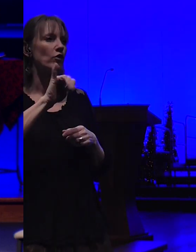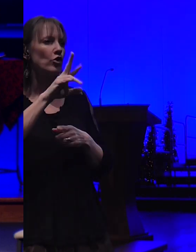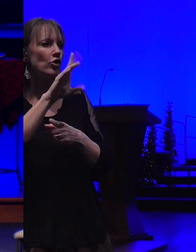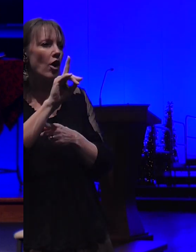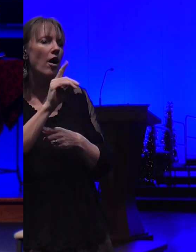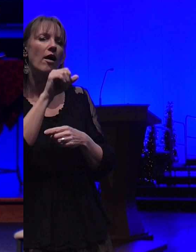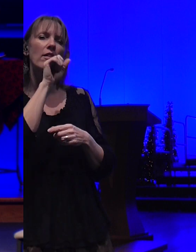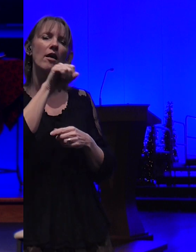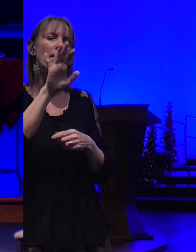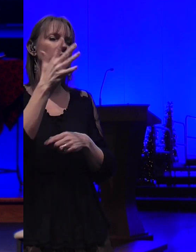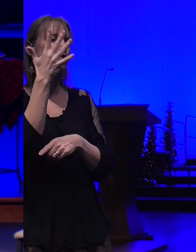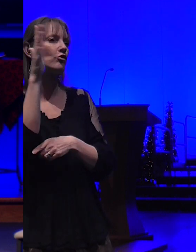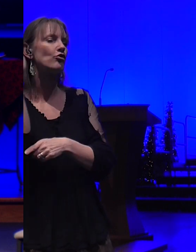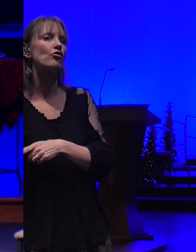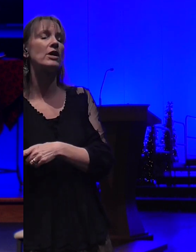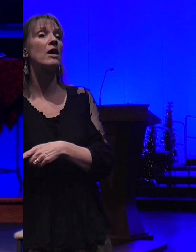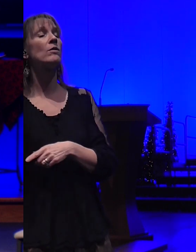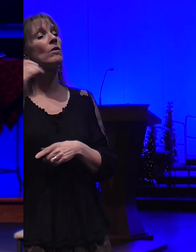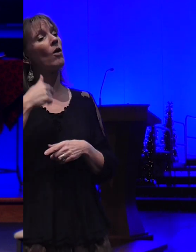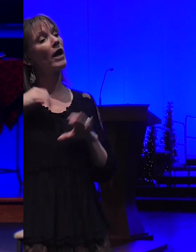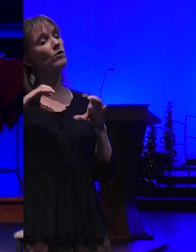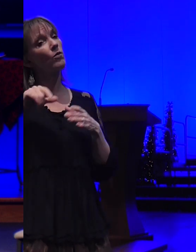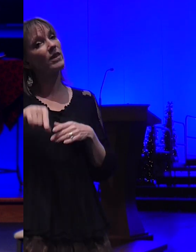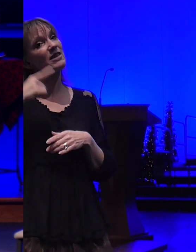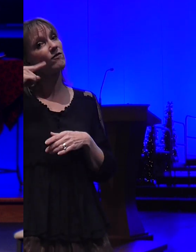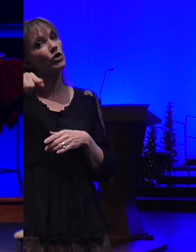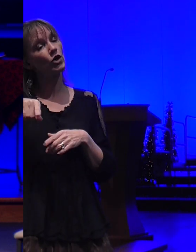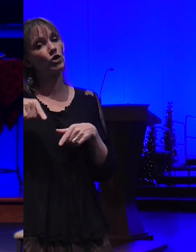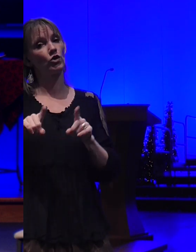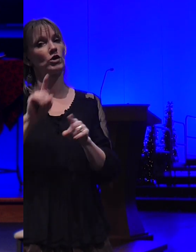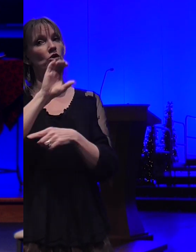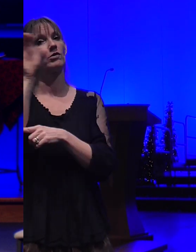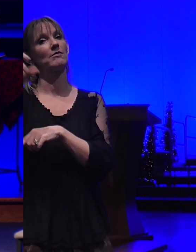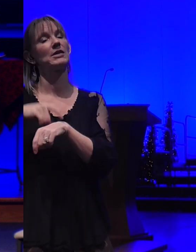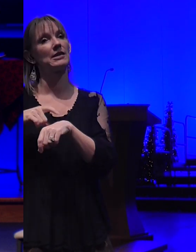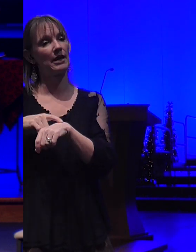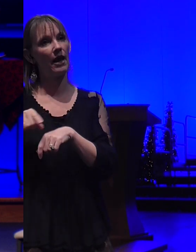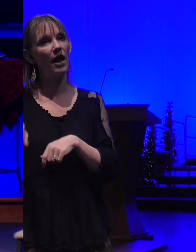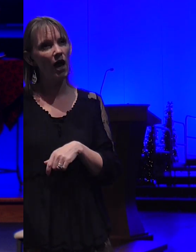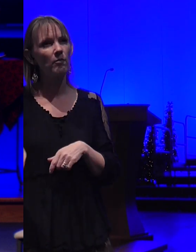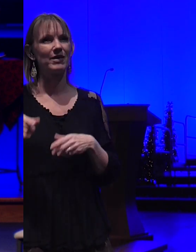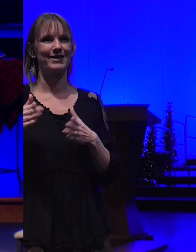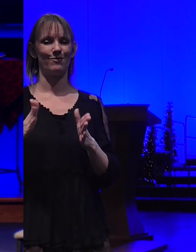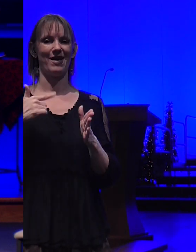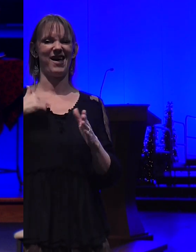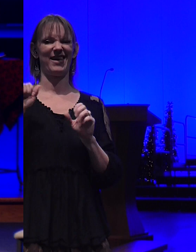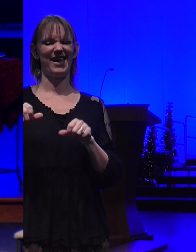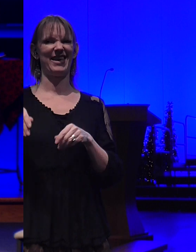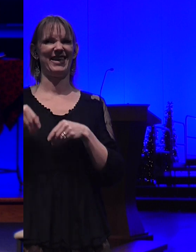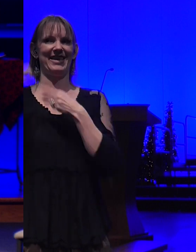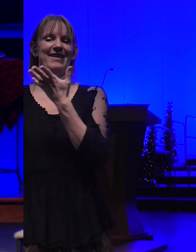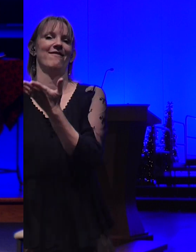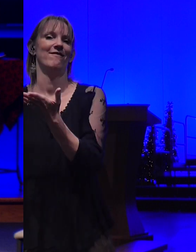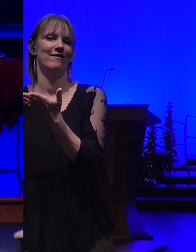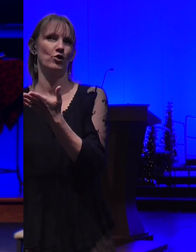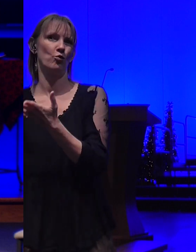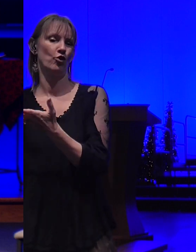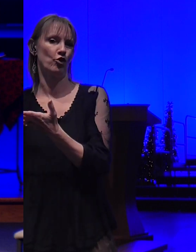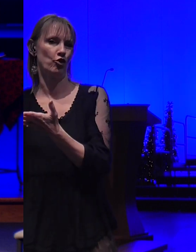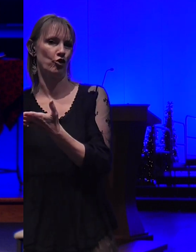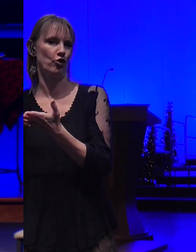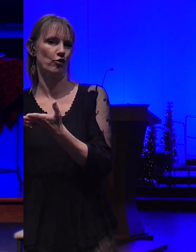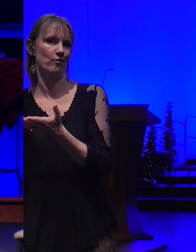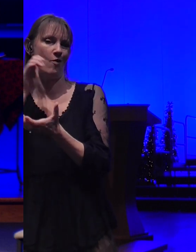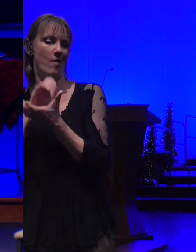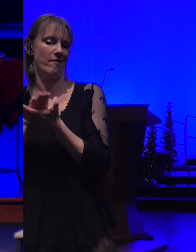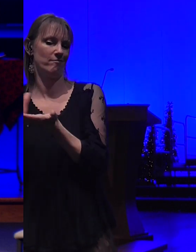and her trees. So I do this for her at Christmas. It's a way I can give to her.